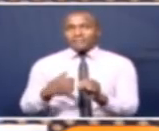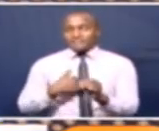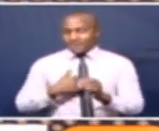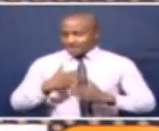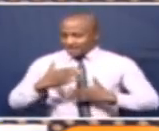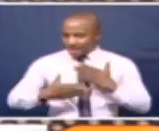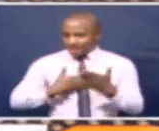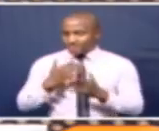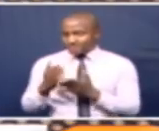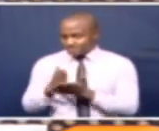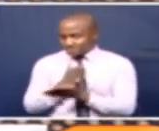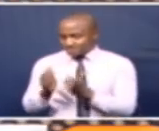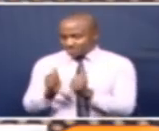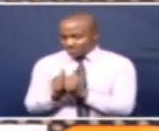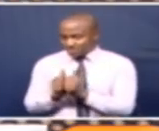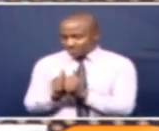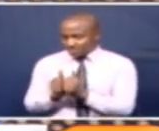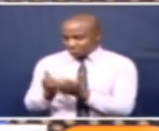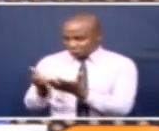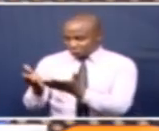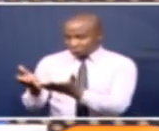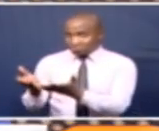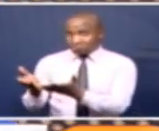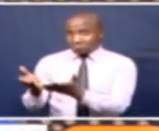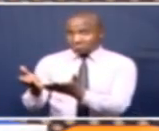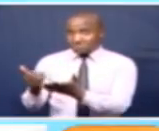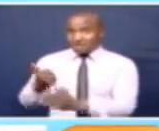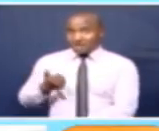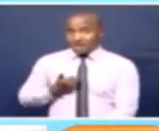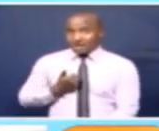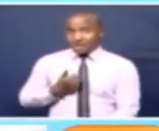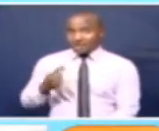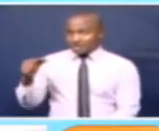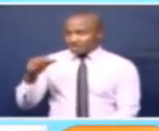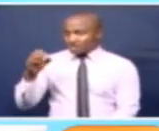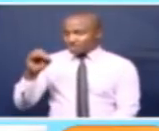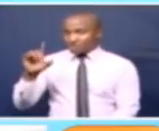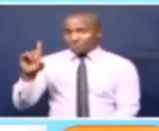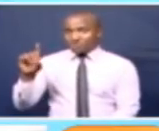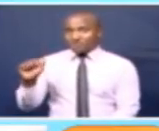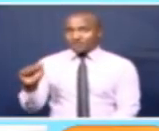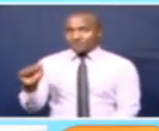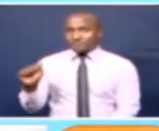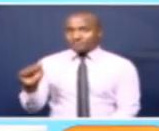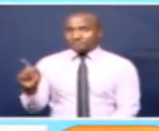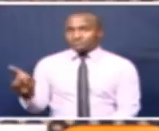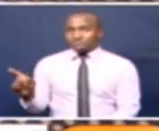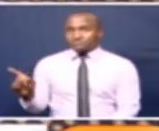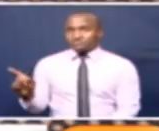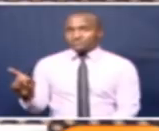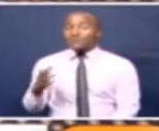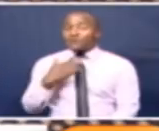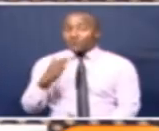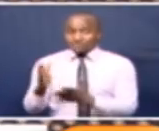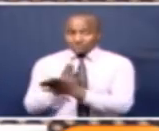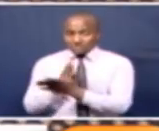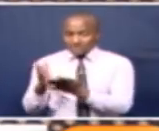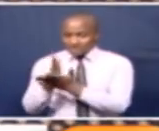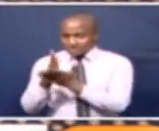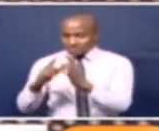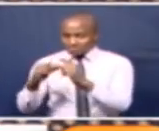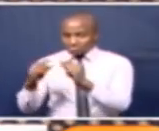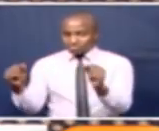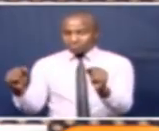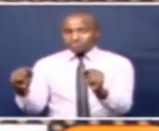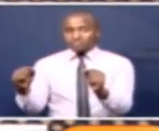sharing the bench with Golda here. That's what you told me I should call you, right? Yeah. Okay, so I want to share some of the messages that are coming in